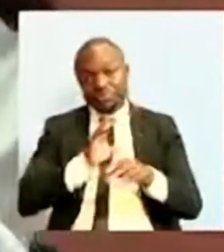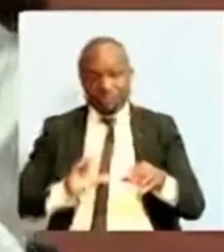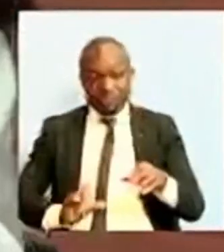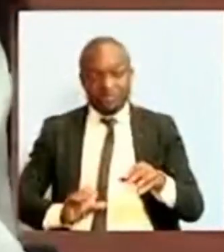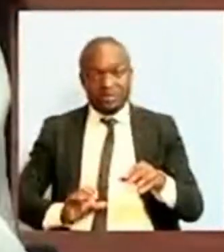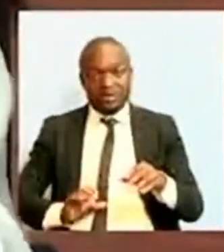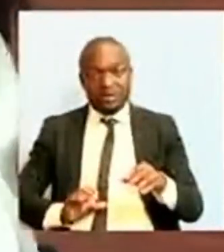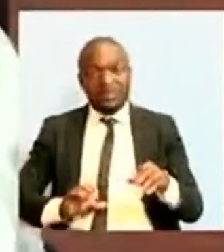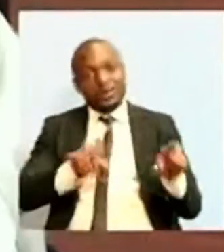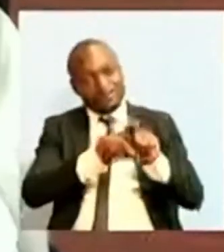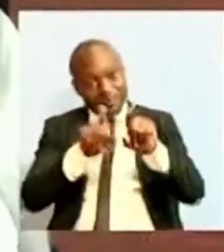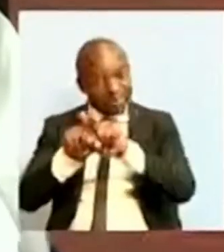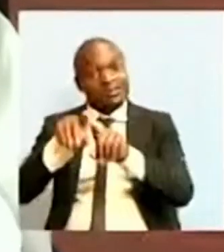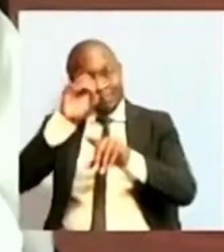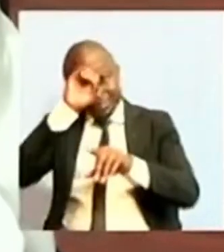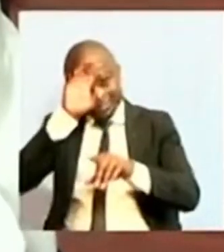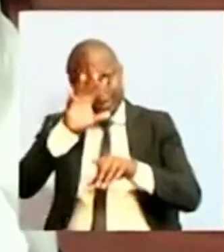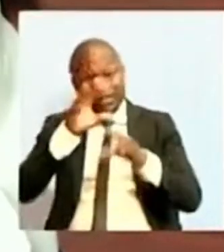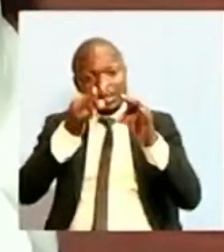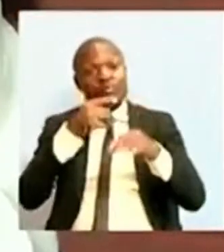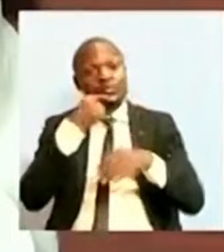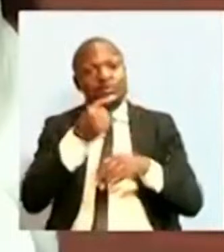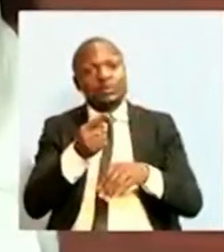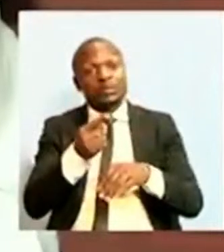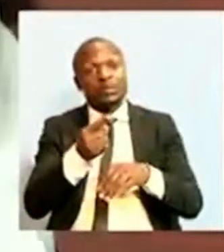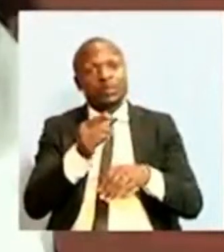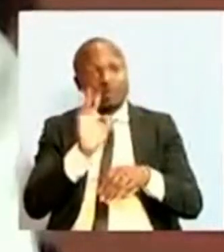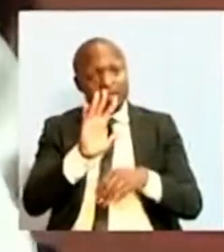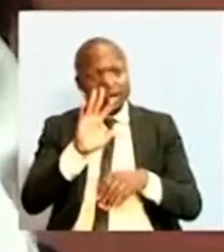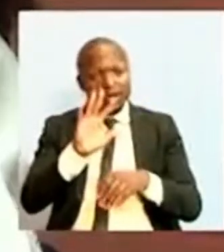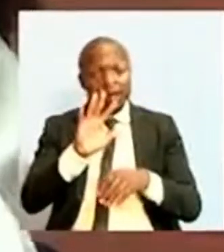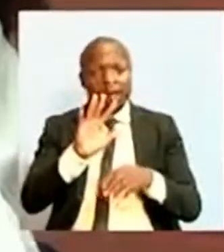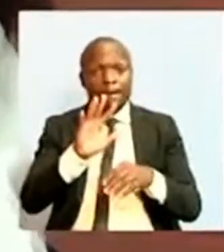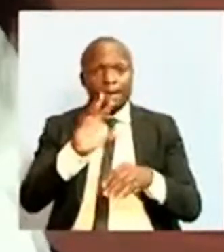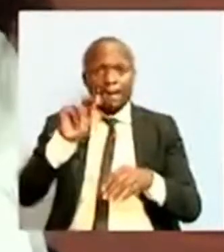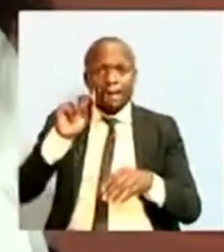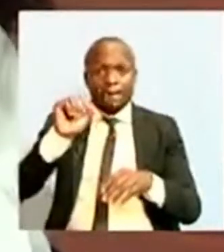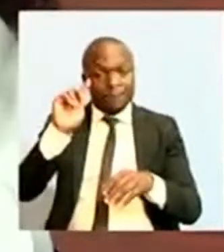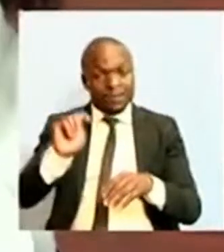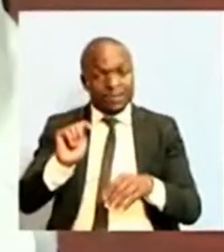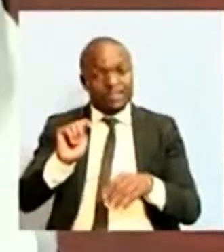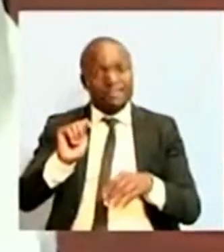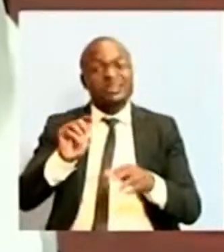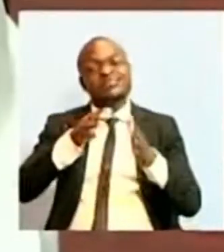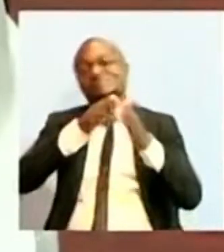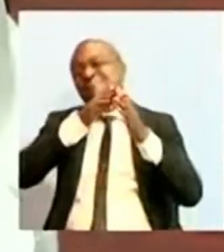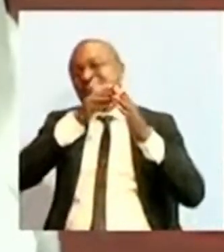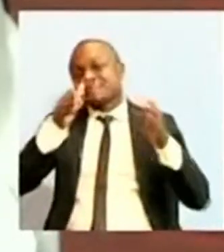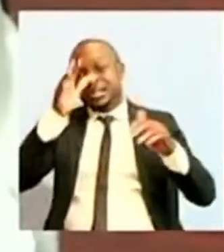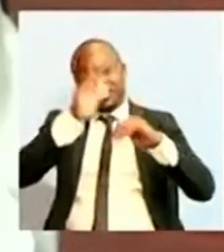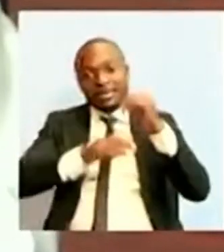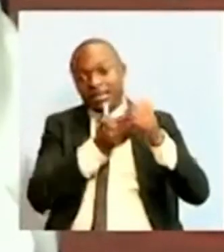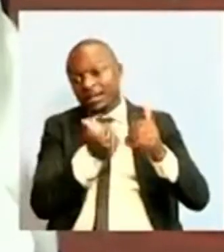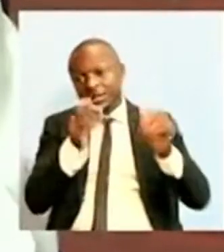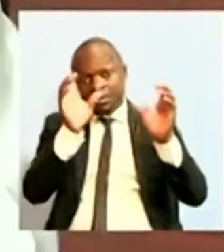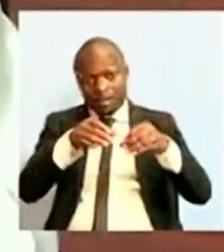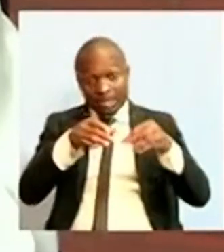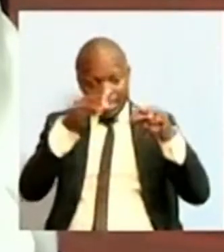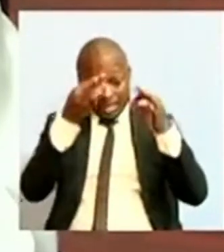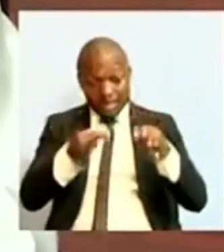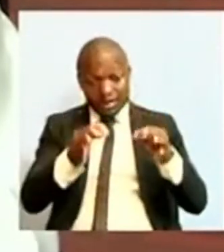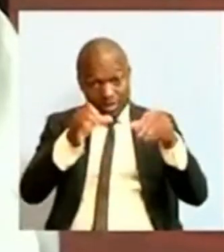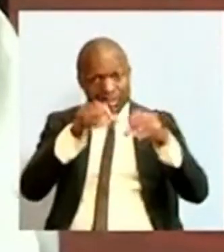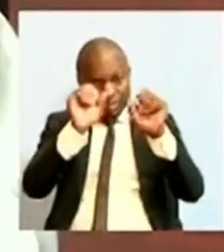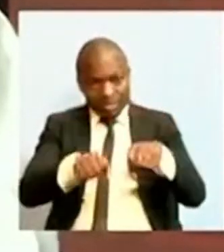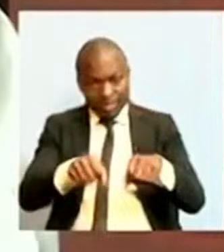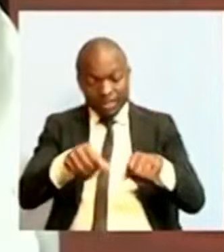say that your net is cast wider than other councils, I think, Chair, if the council would